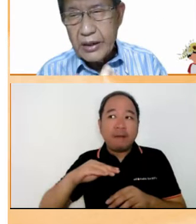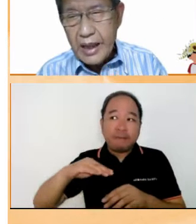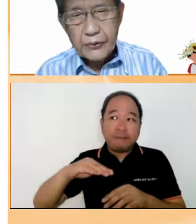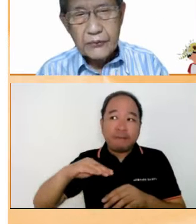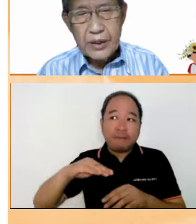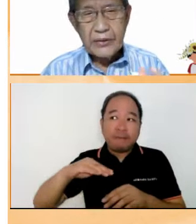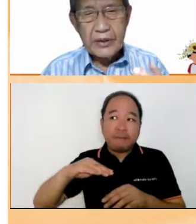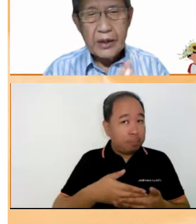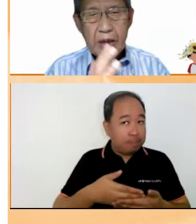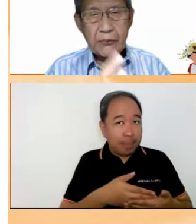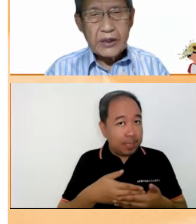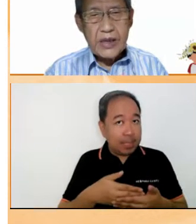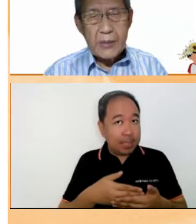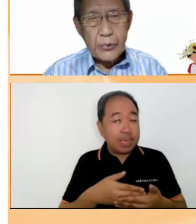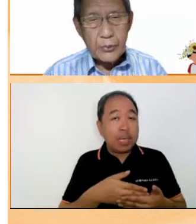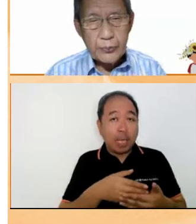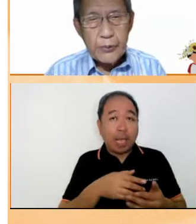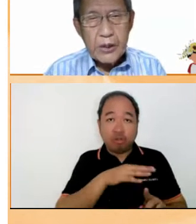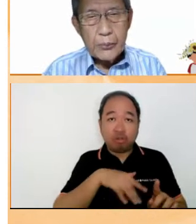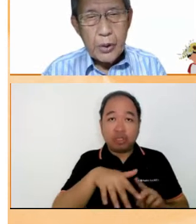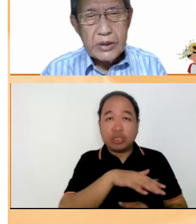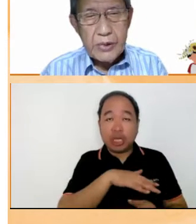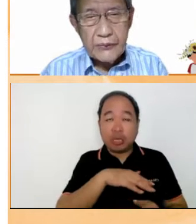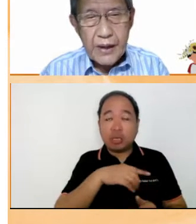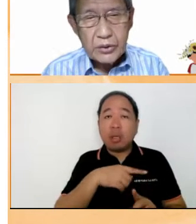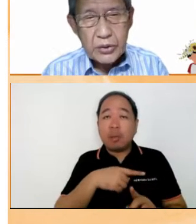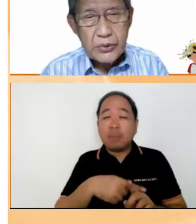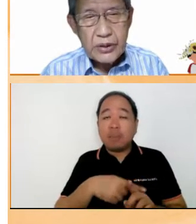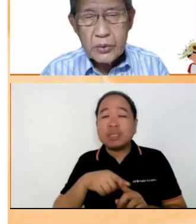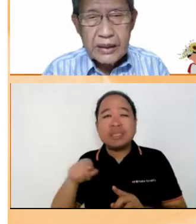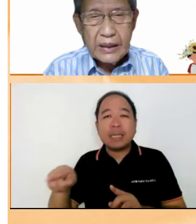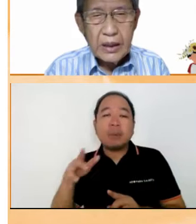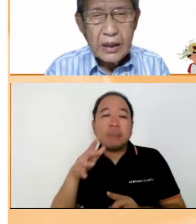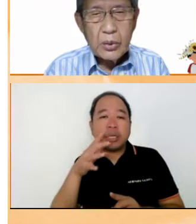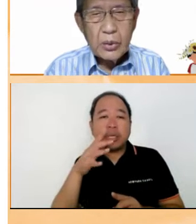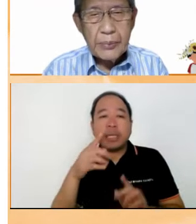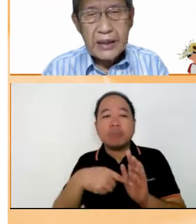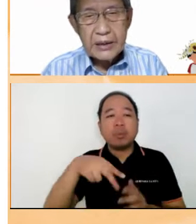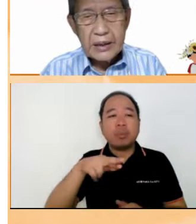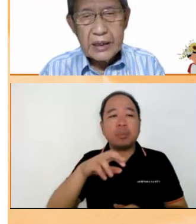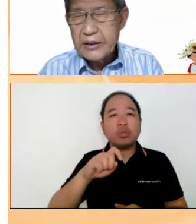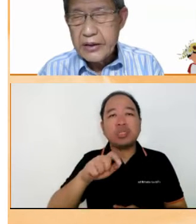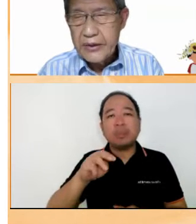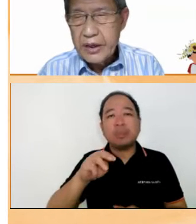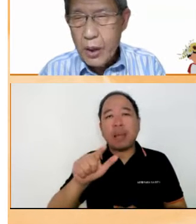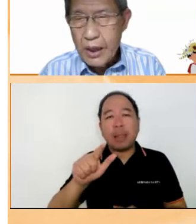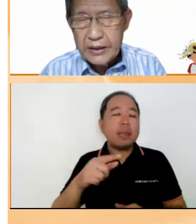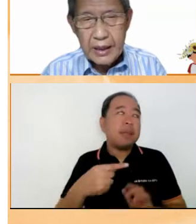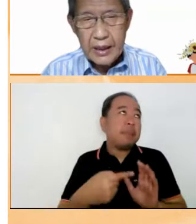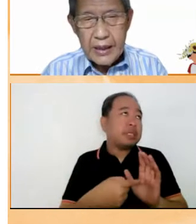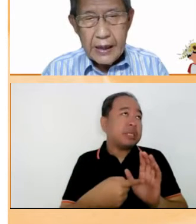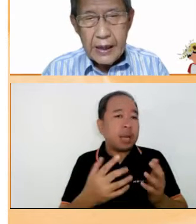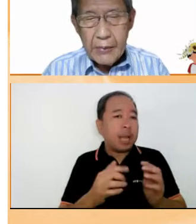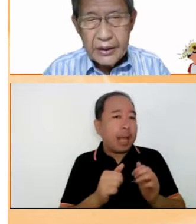the life of the mother. For example, proximal factors would include the parental caregiving